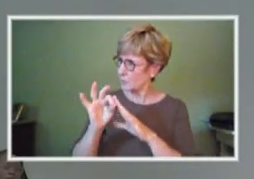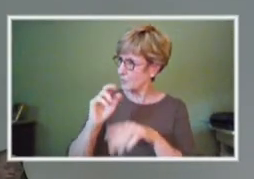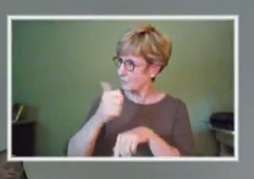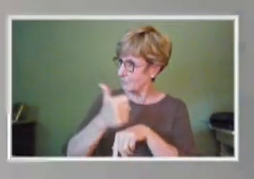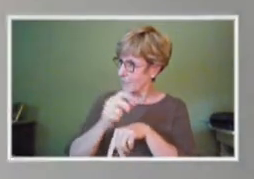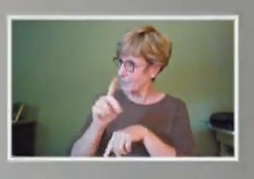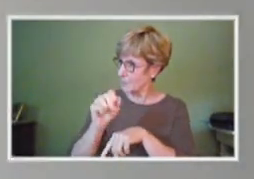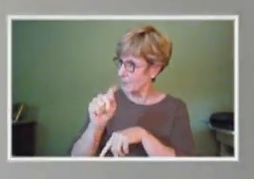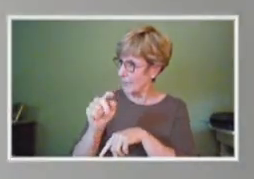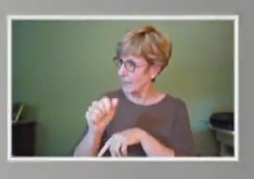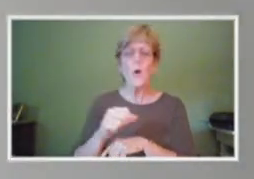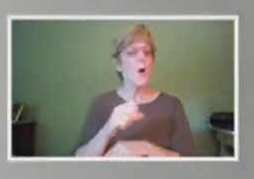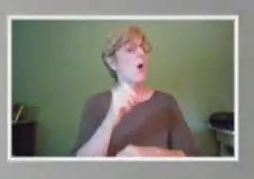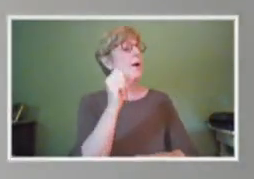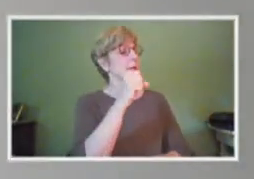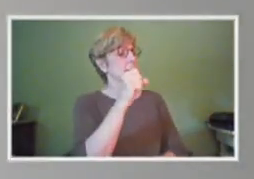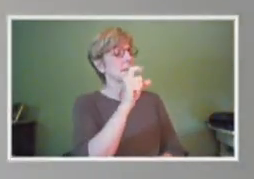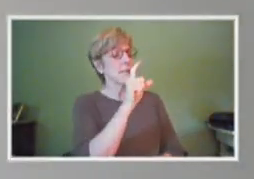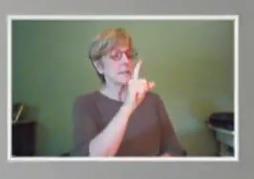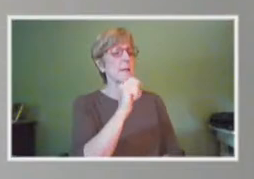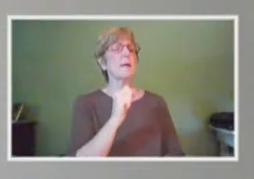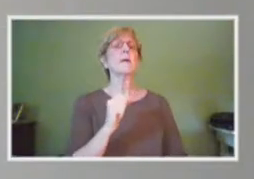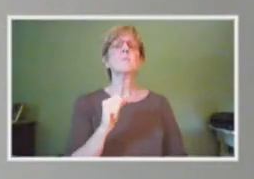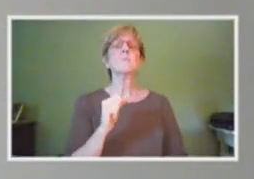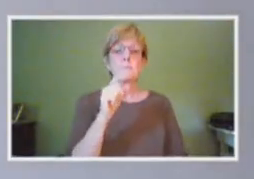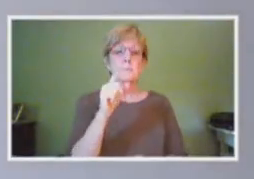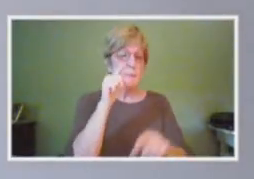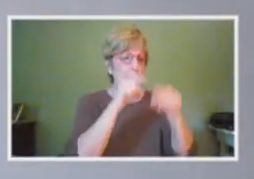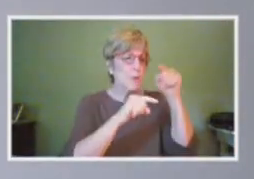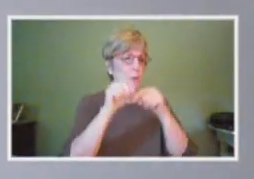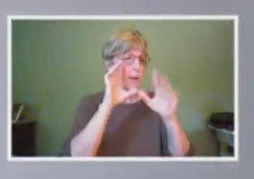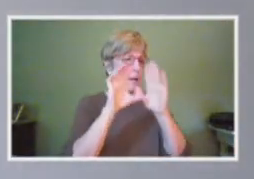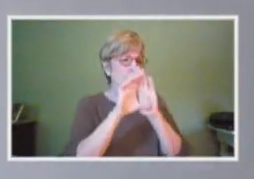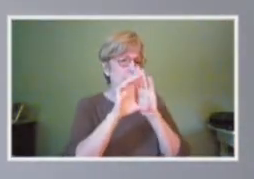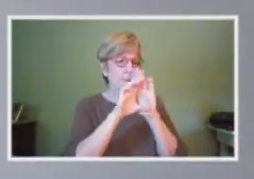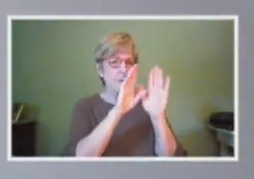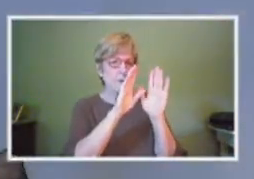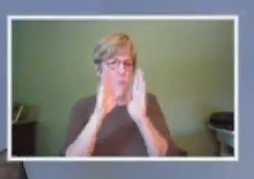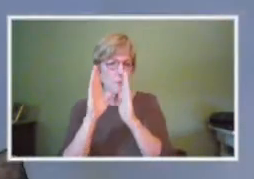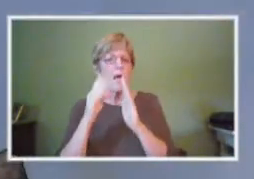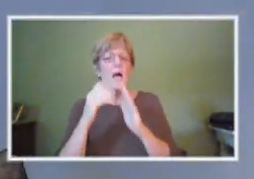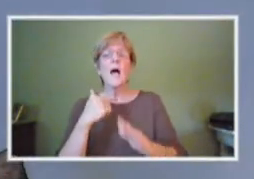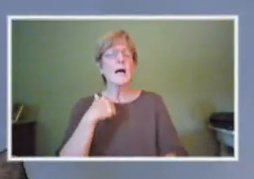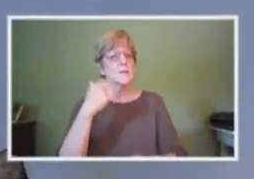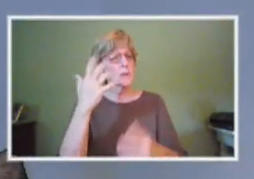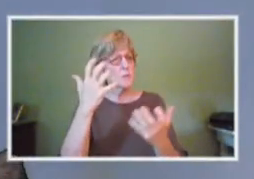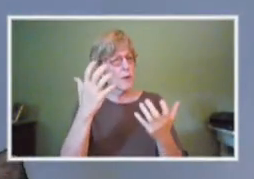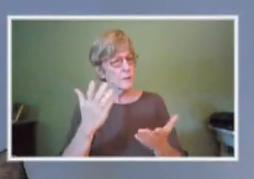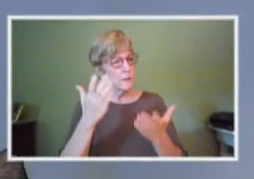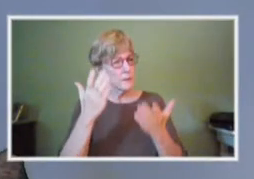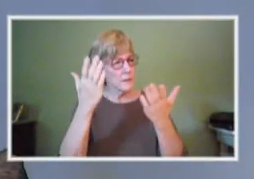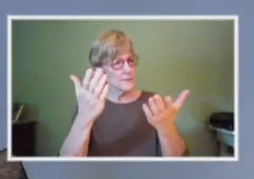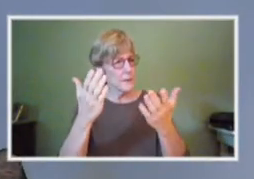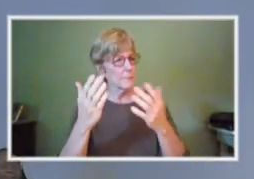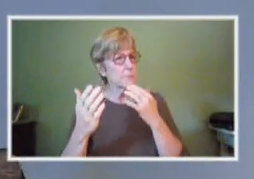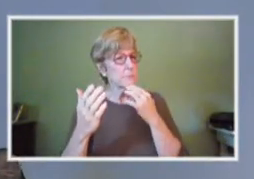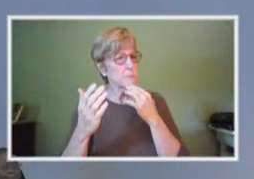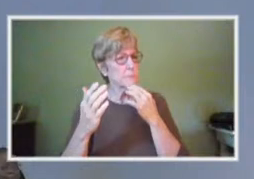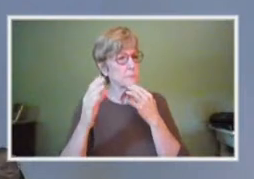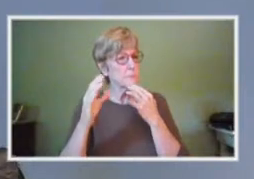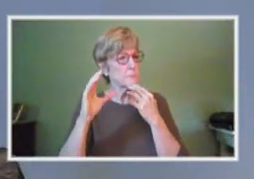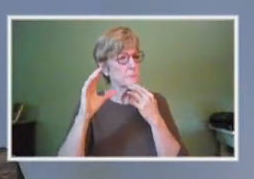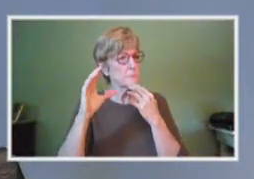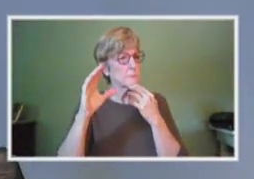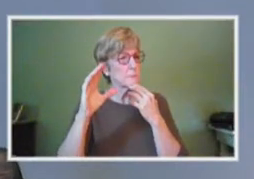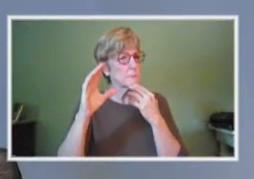so I'll see if I can go back here. Because I would just want to lift up Sugar Creek and 85. Yeah, great